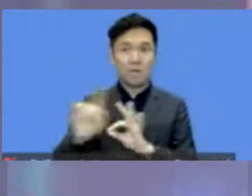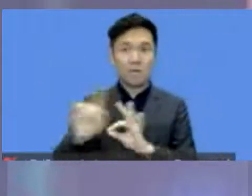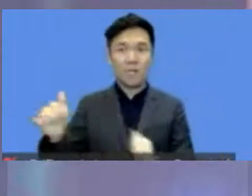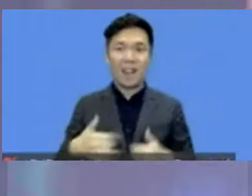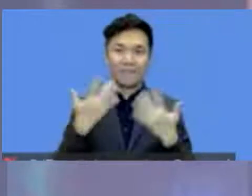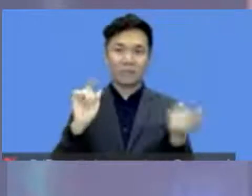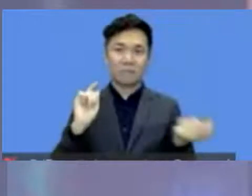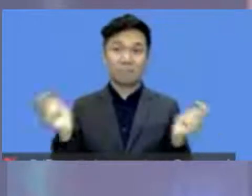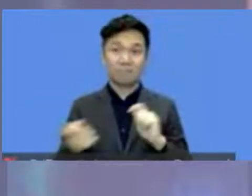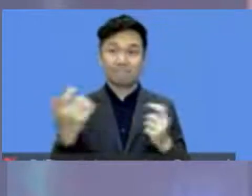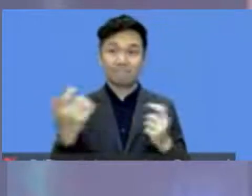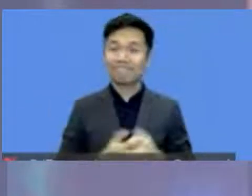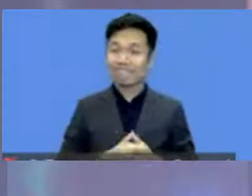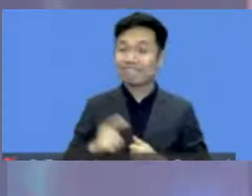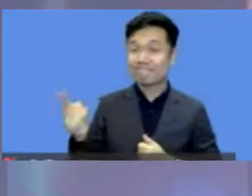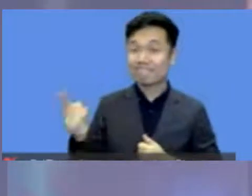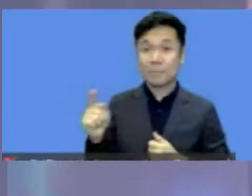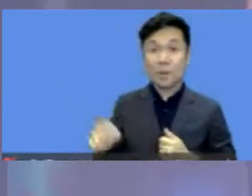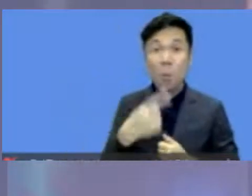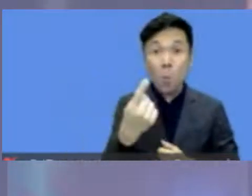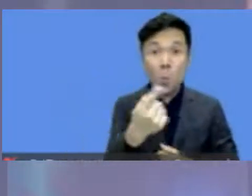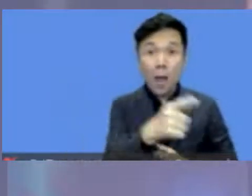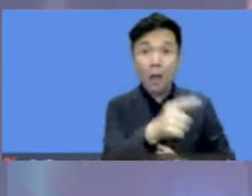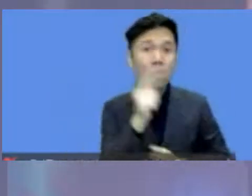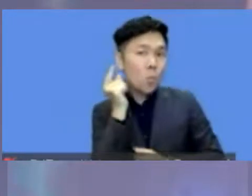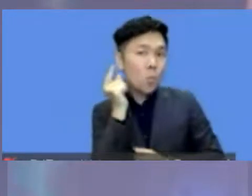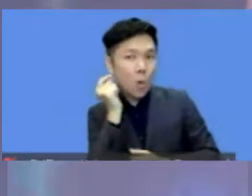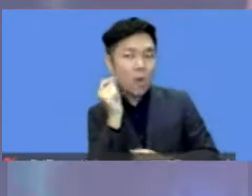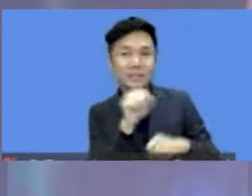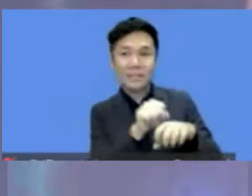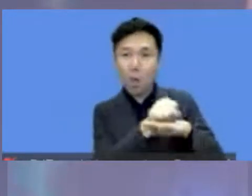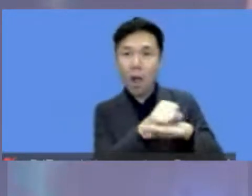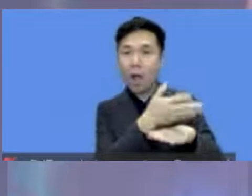Okay, we've got a question from a lady from Samoa. Is that right?